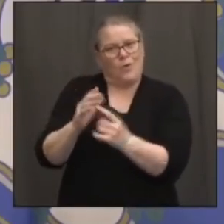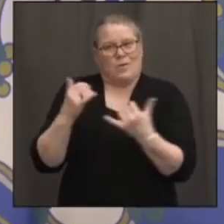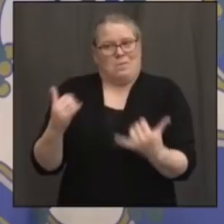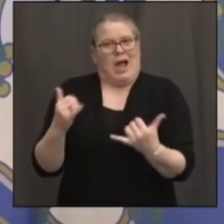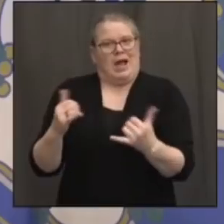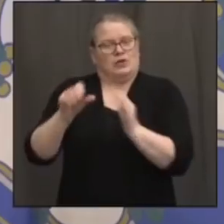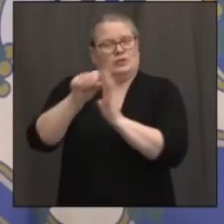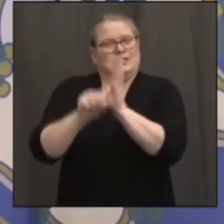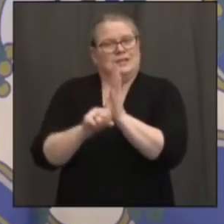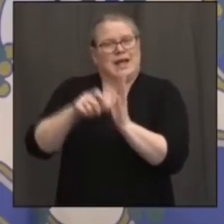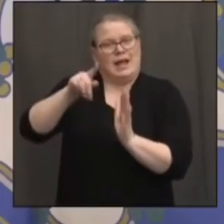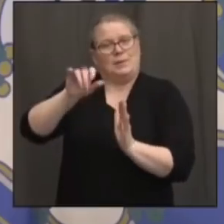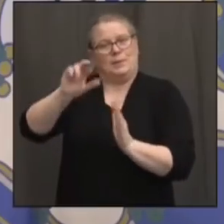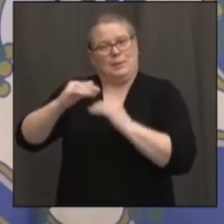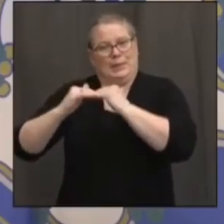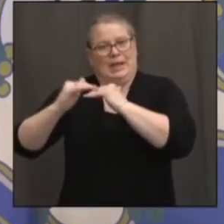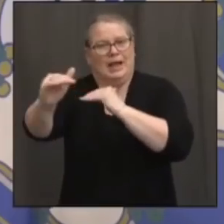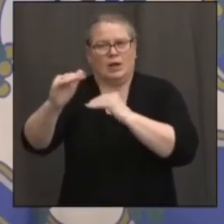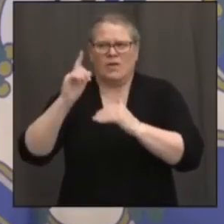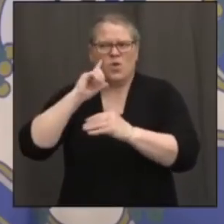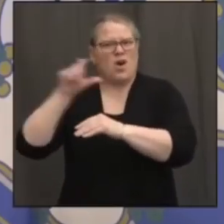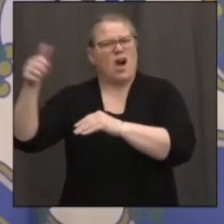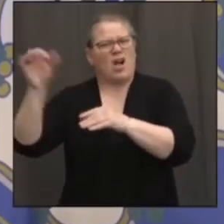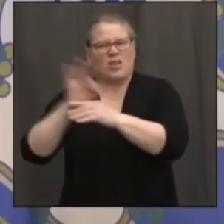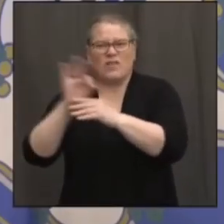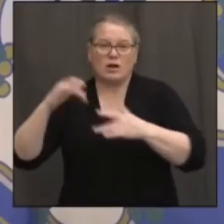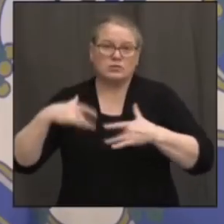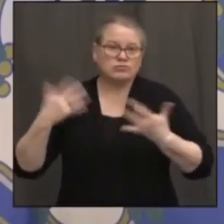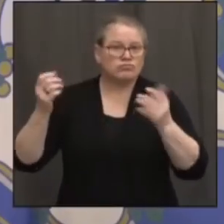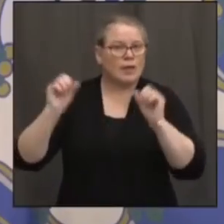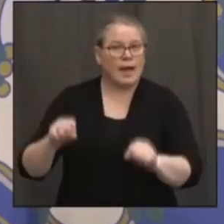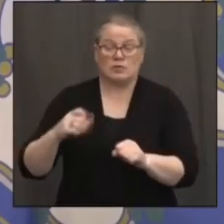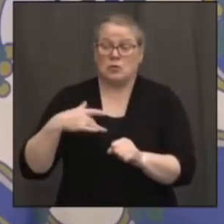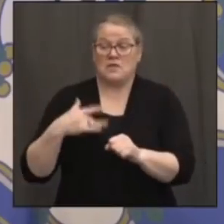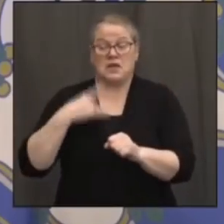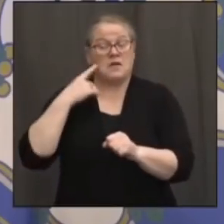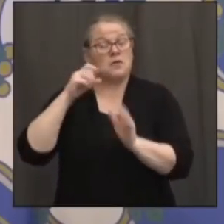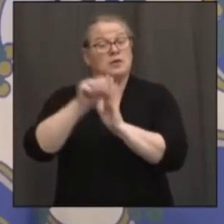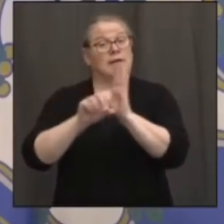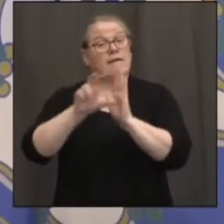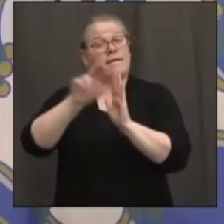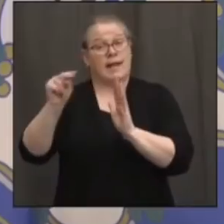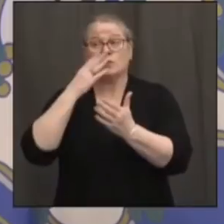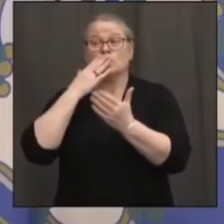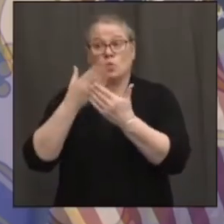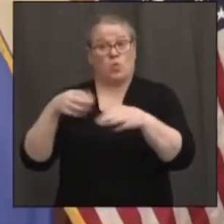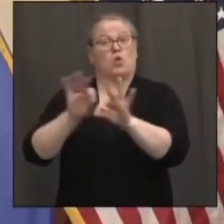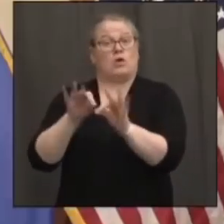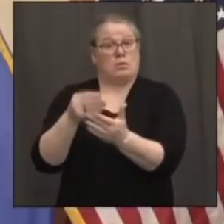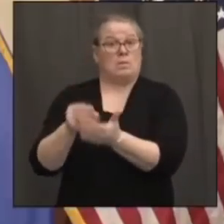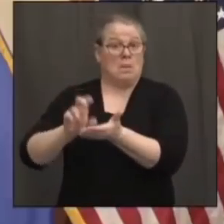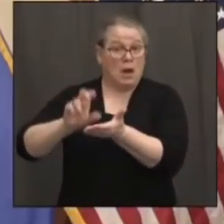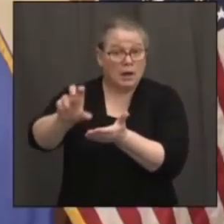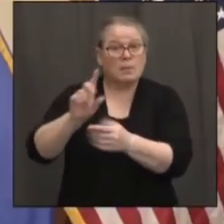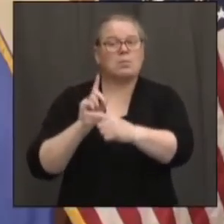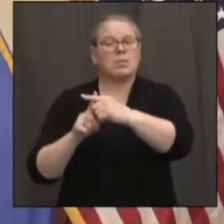as well. So I think it's a good investment for the state and a good investment for New London.